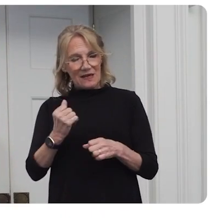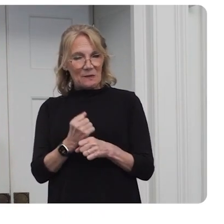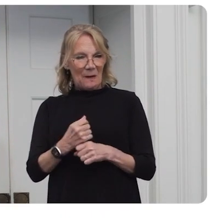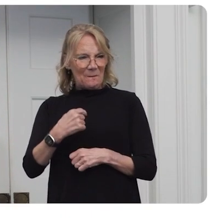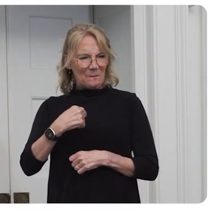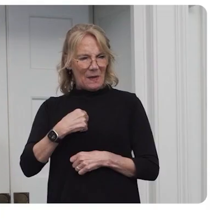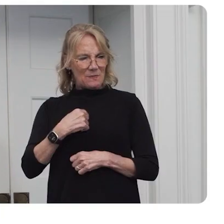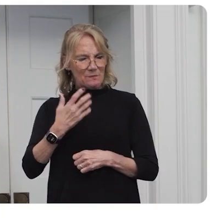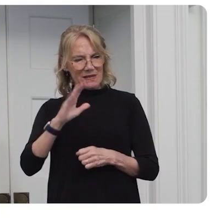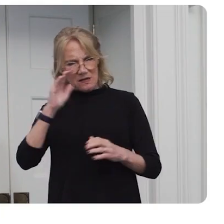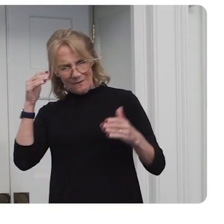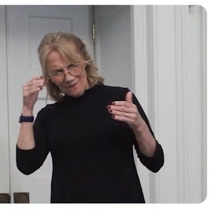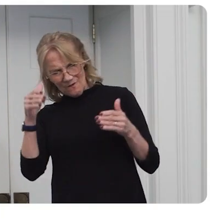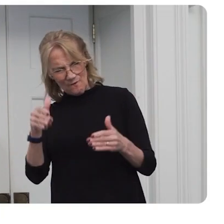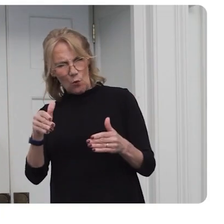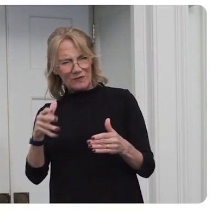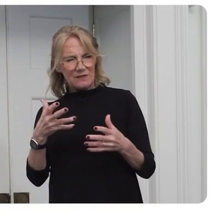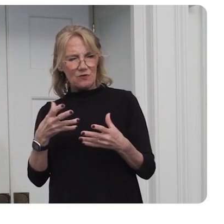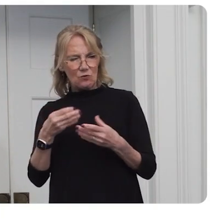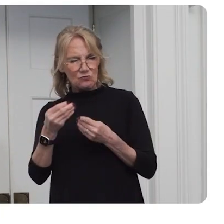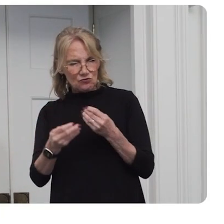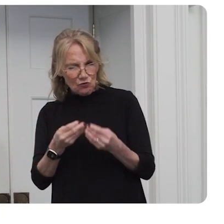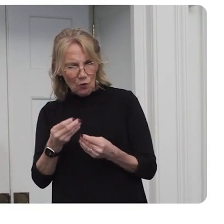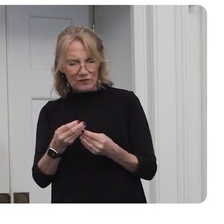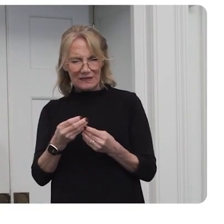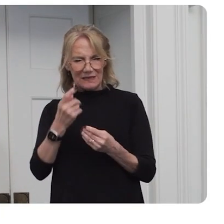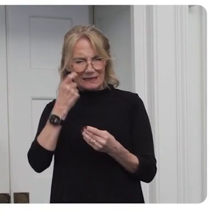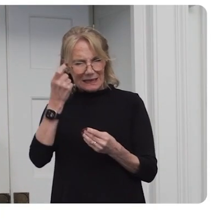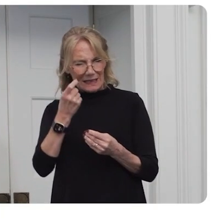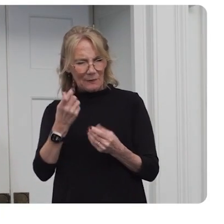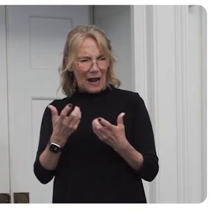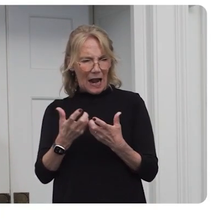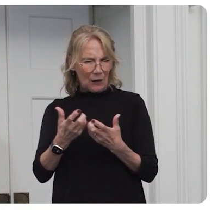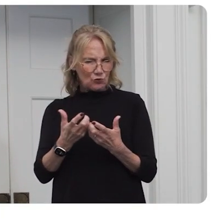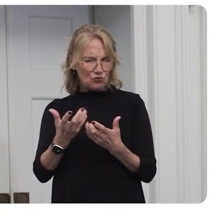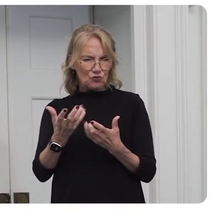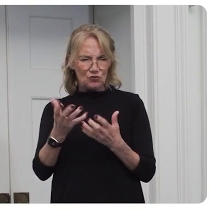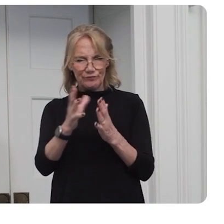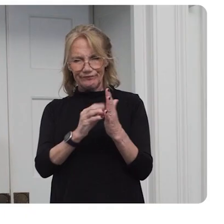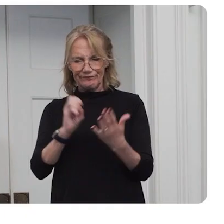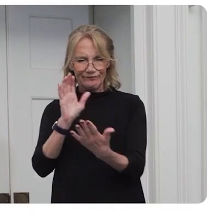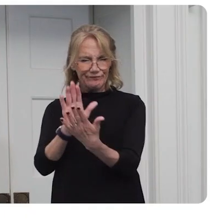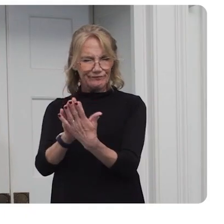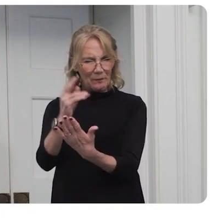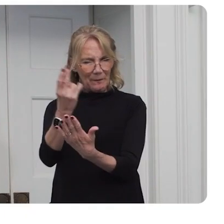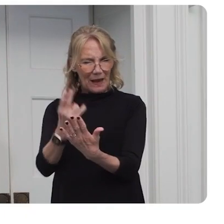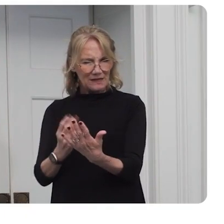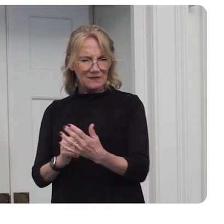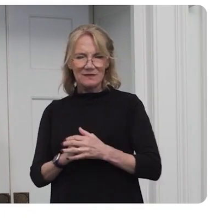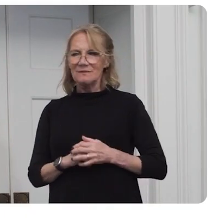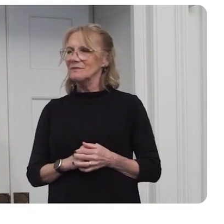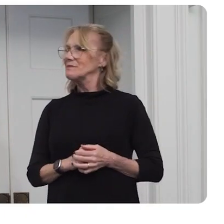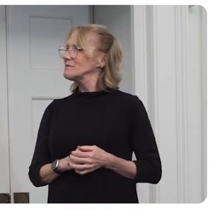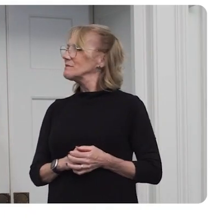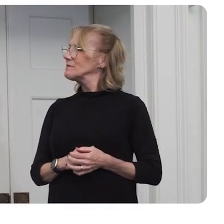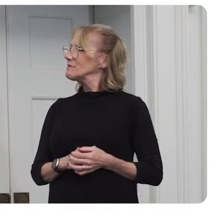me hone in on that sort of way of, and that kind of expands into the way that I curate work as well, actually, as well